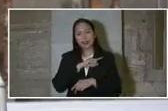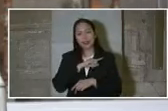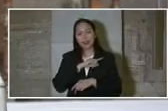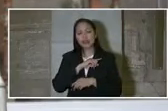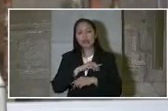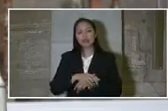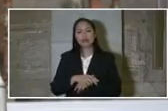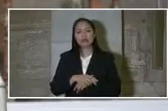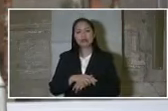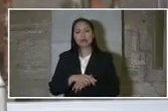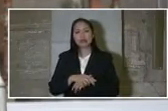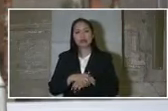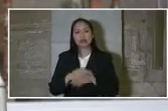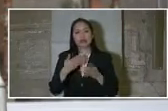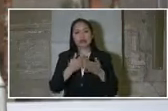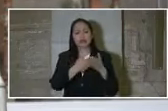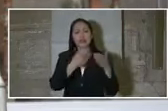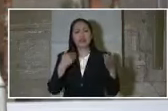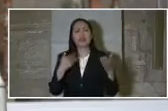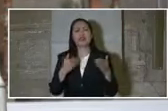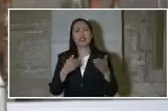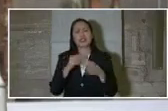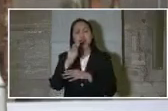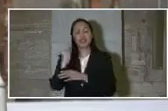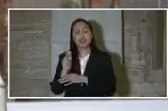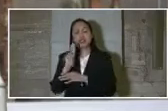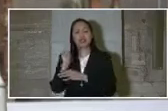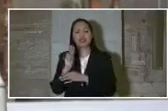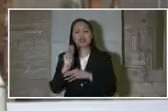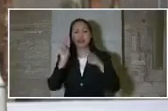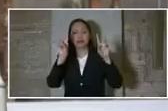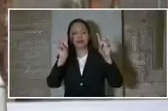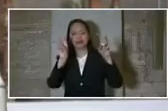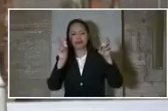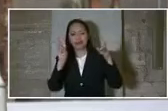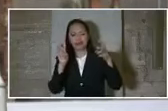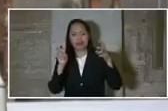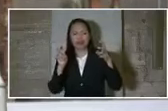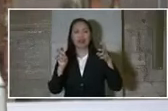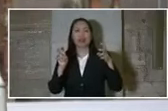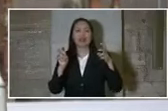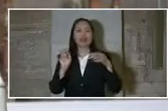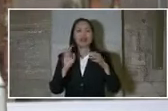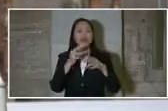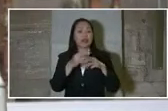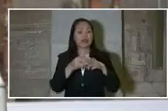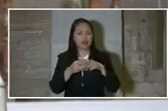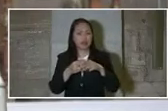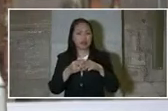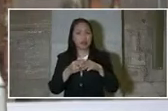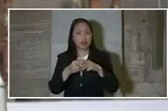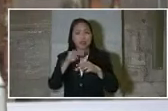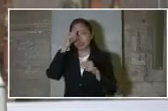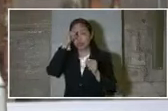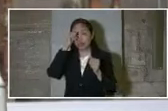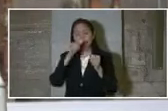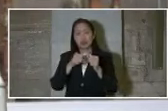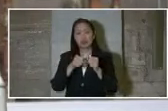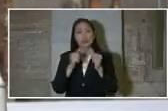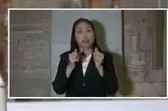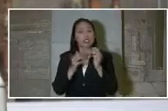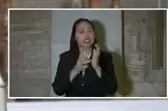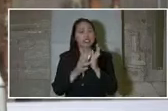Bago pa man natin gamitin ito na titulo at pangalan natin, tandaan natin, hindi